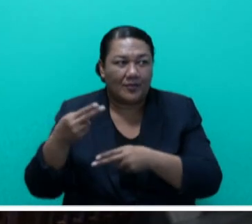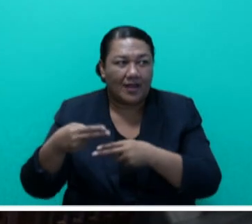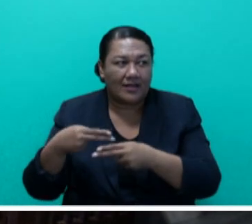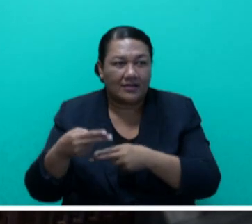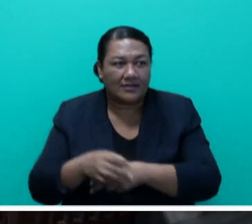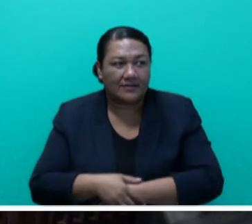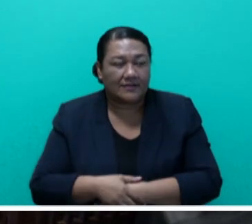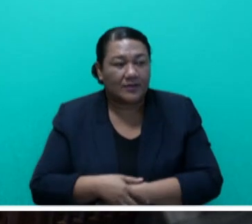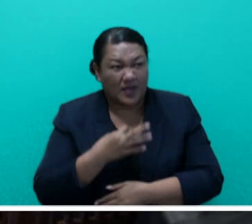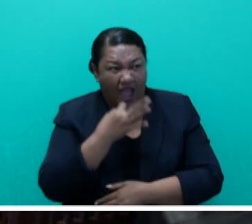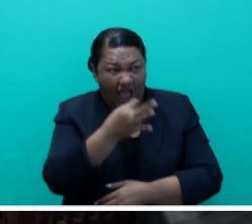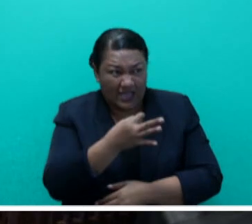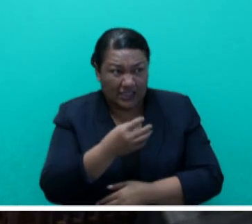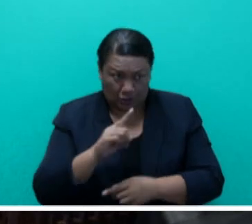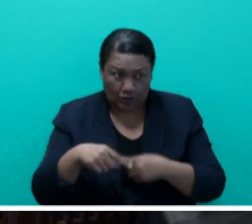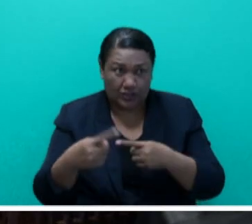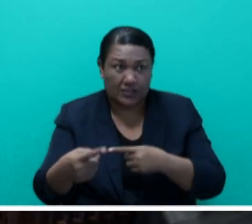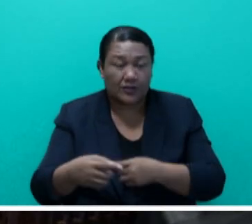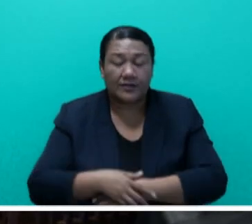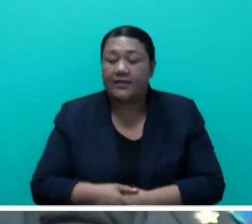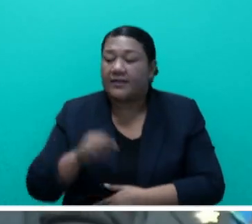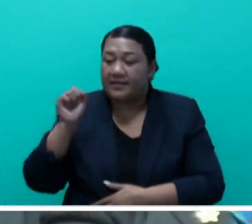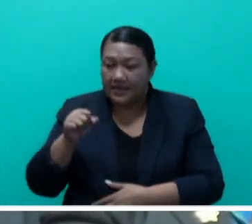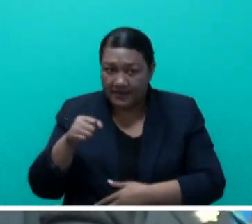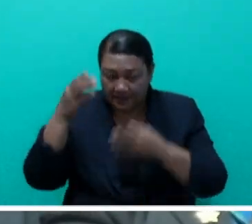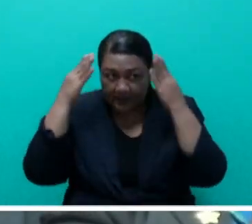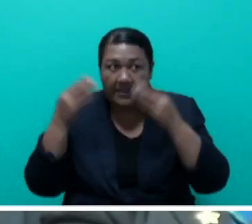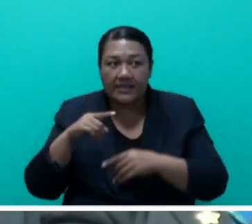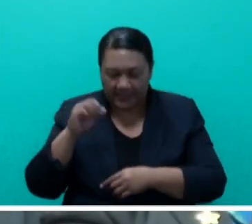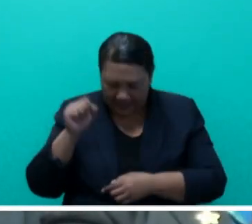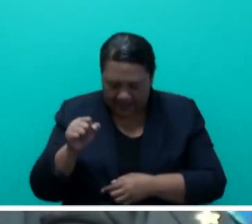Yes, Honorable Speaker, it's still on, continue till today.